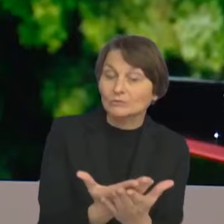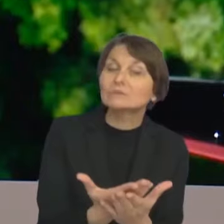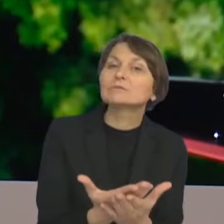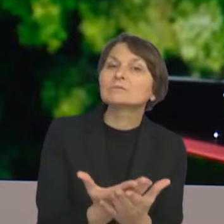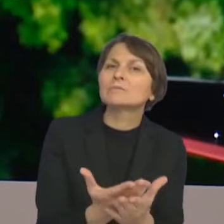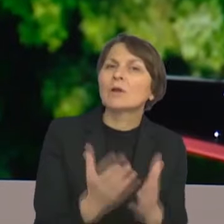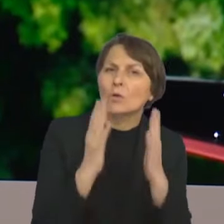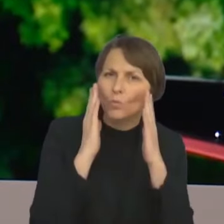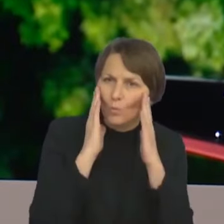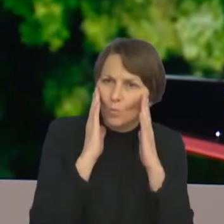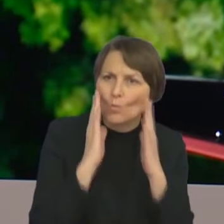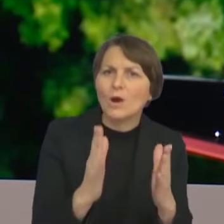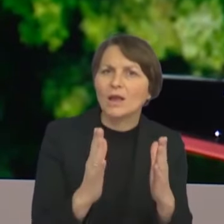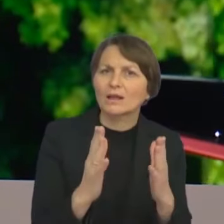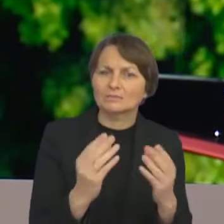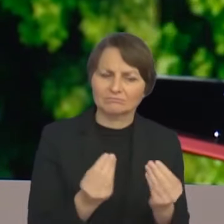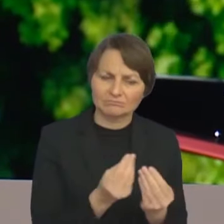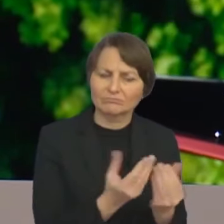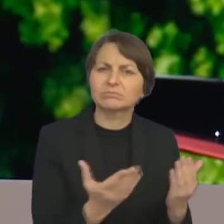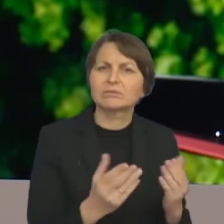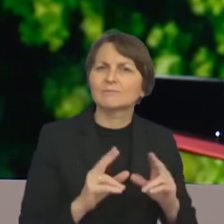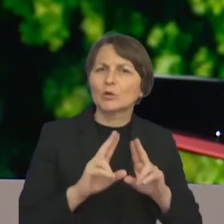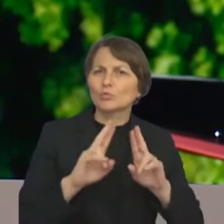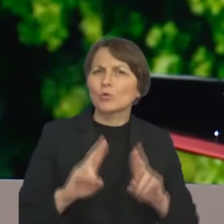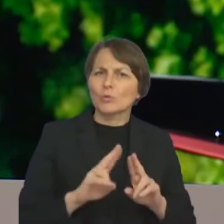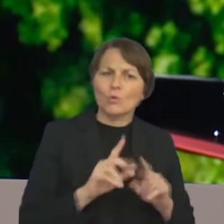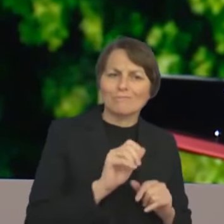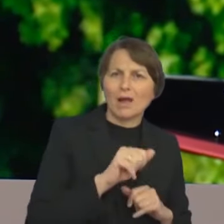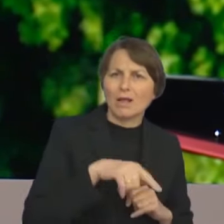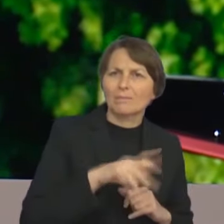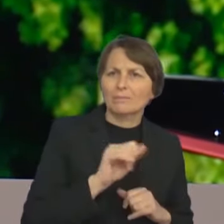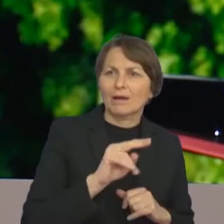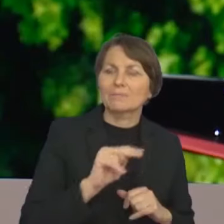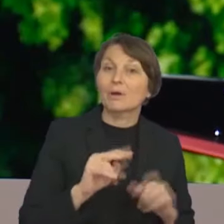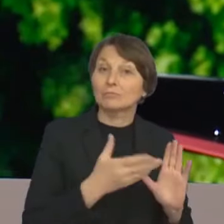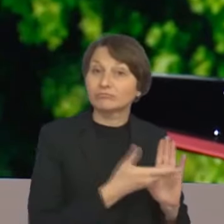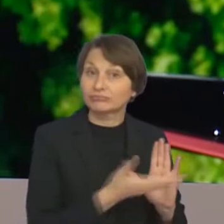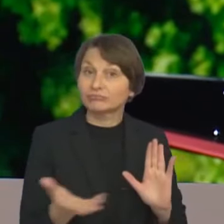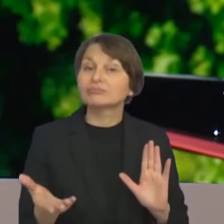that, well, not Renault, but Dacia and Alpine, but overall we're pulling the whole